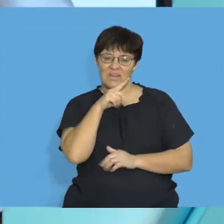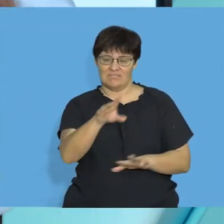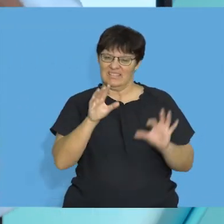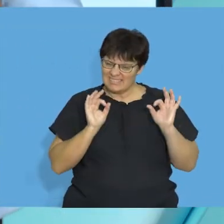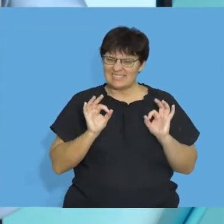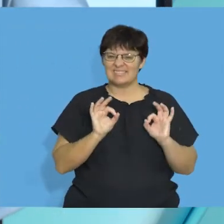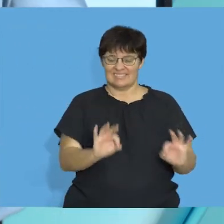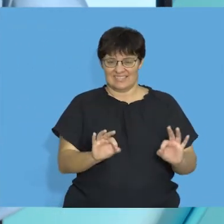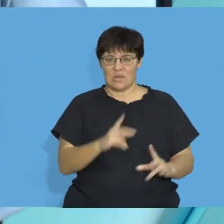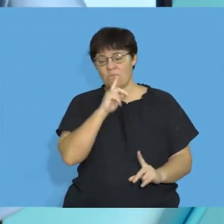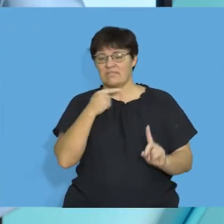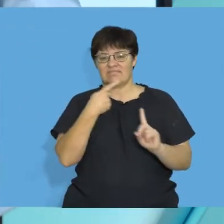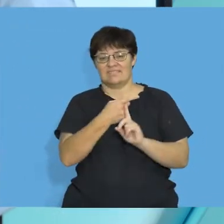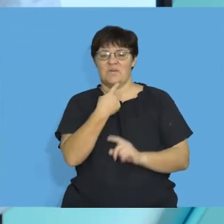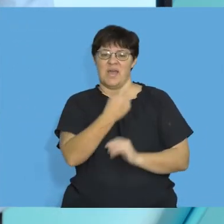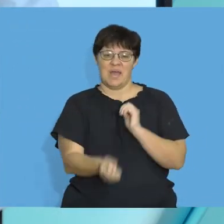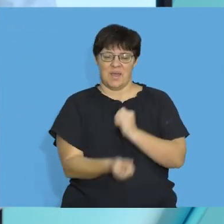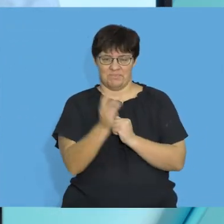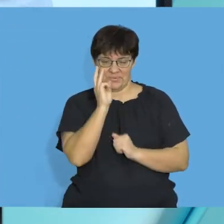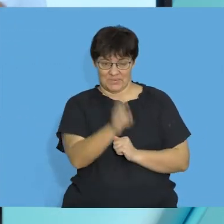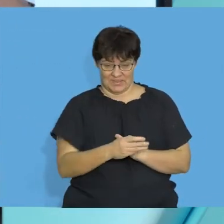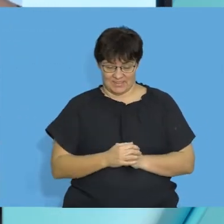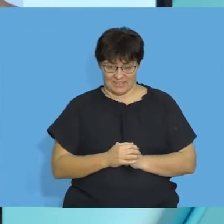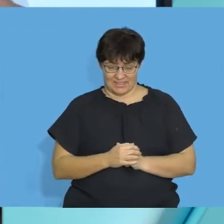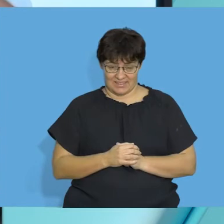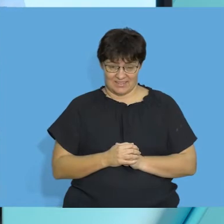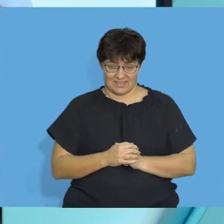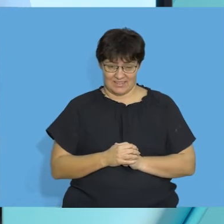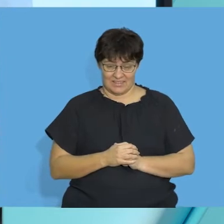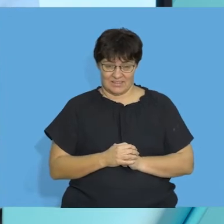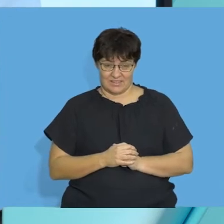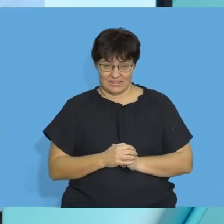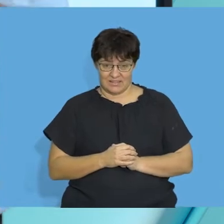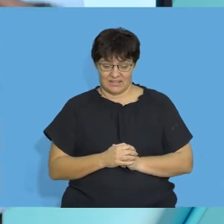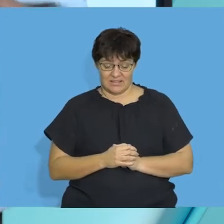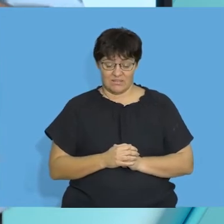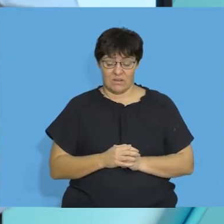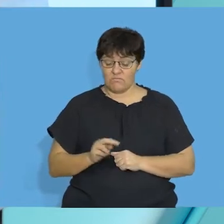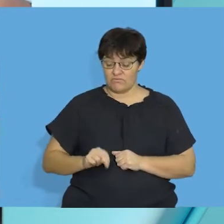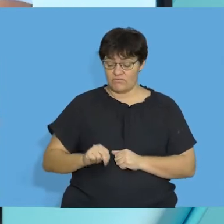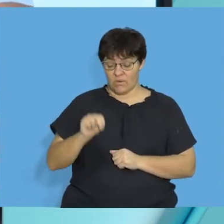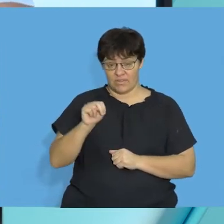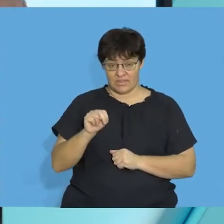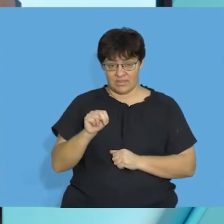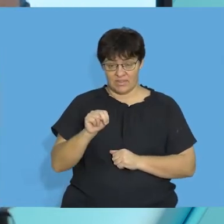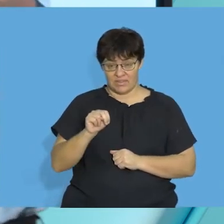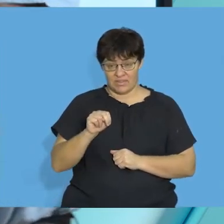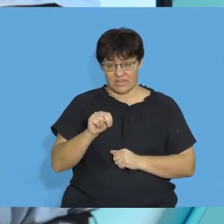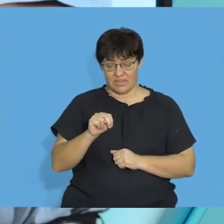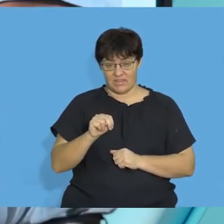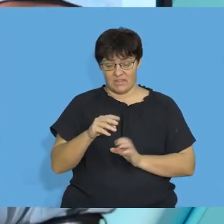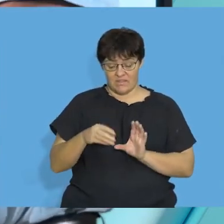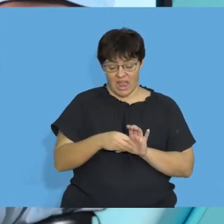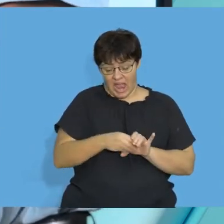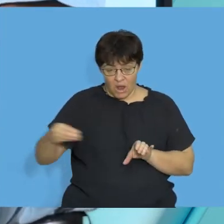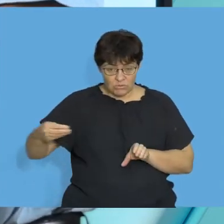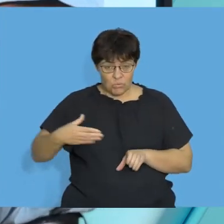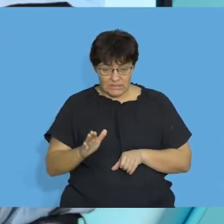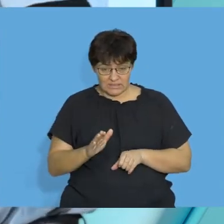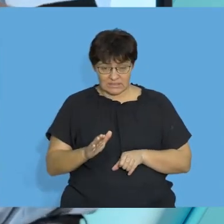exactly what we predicted as well. Remember, if the one end is a north pole when you move it in, if you try and take it